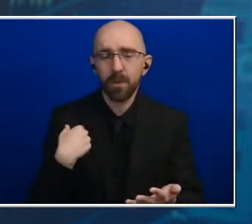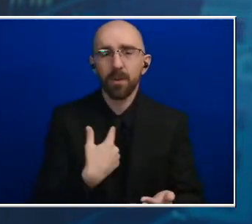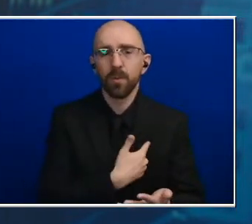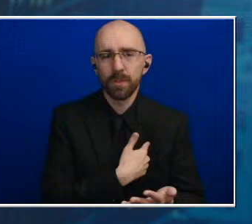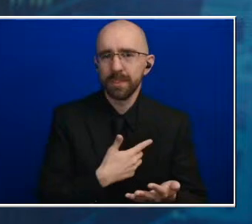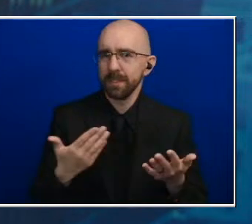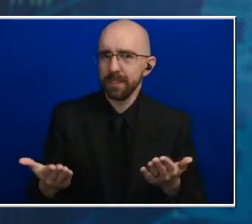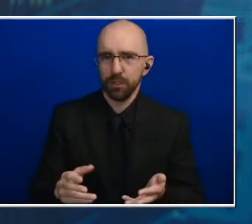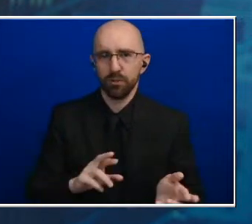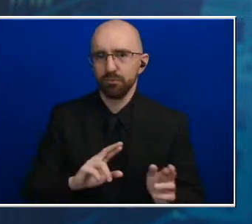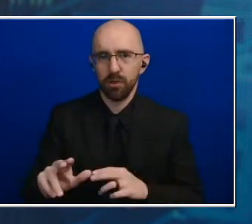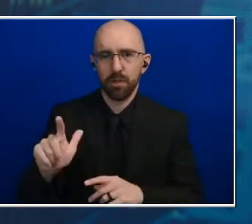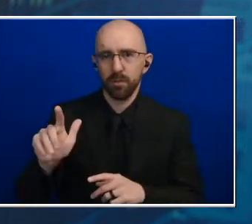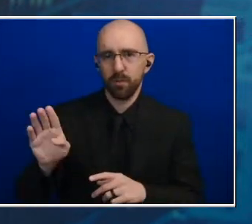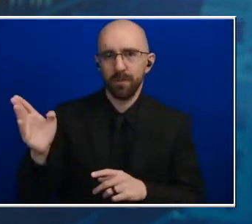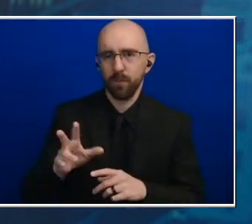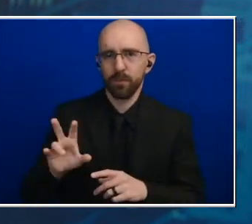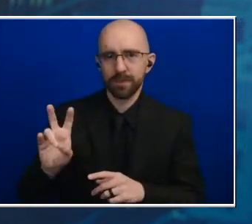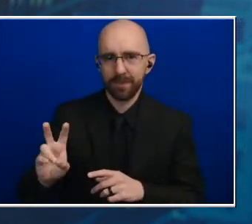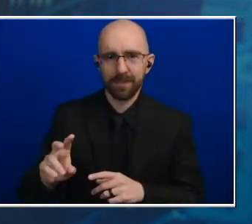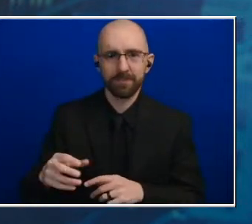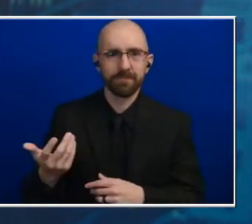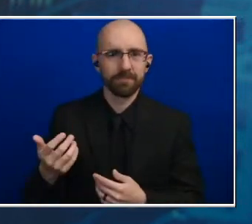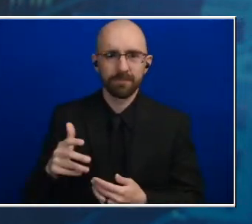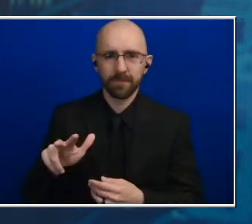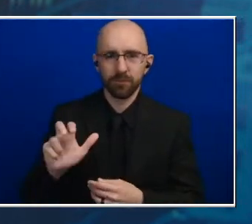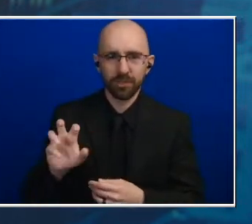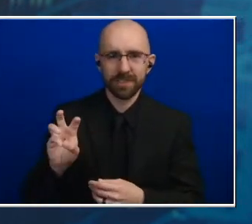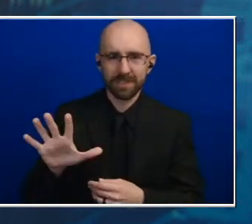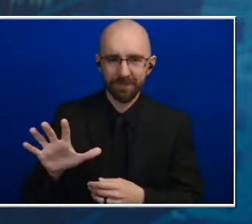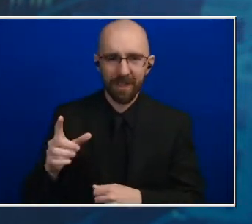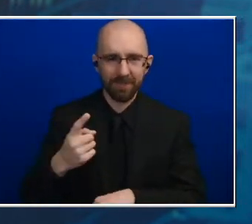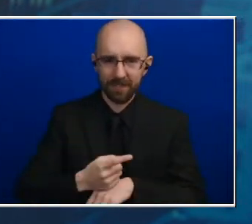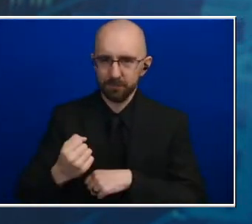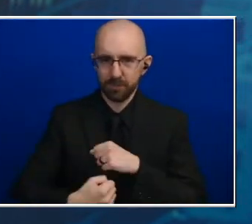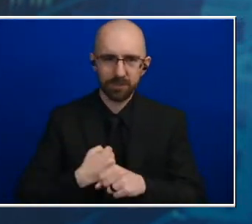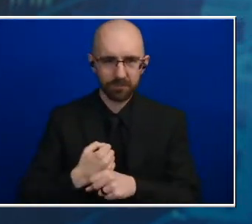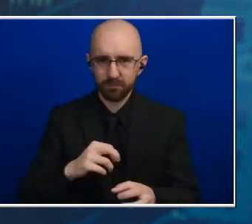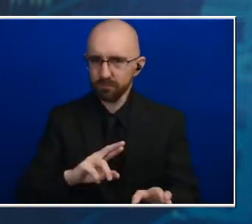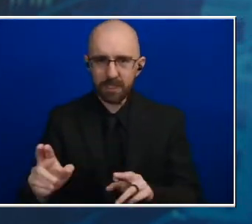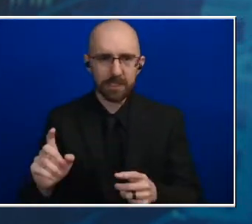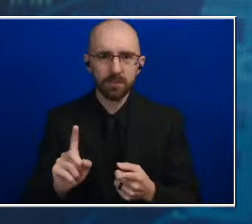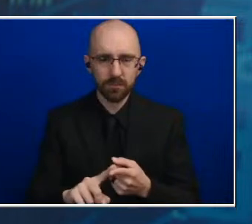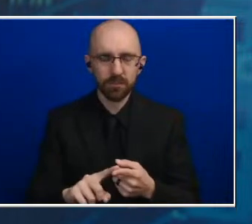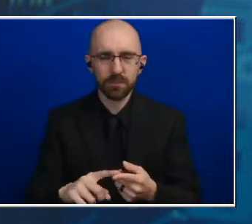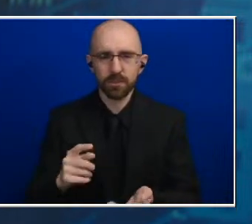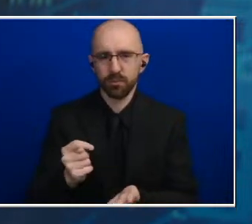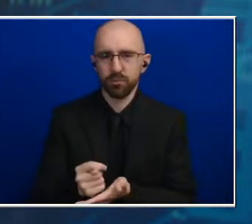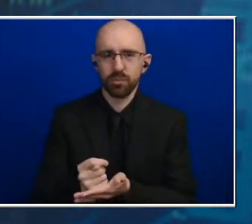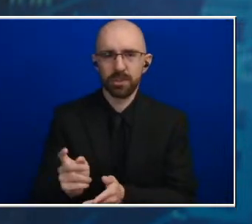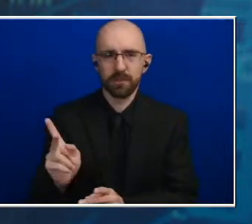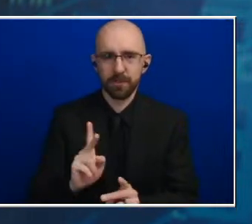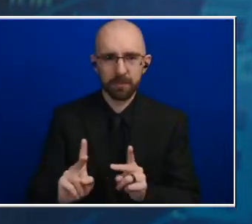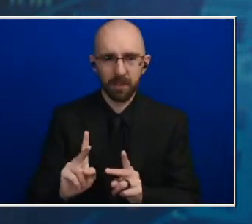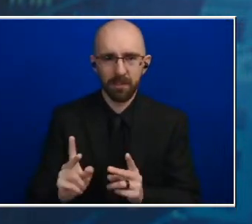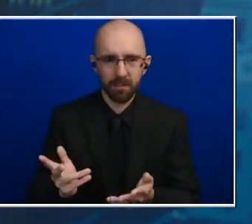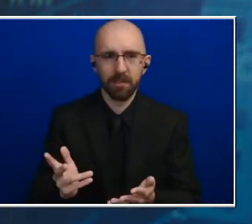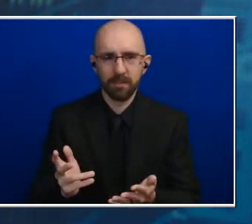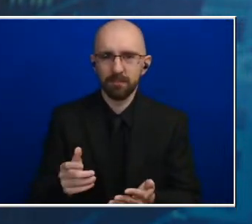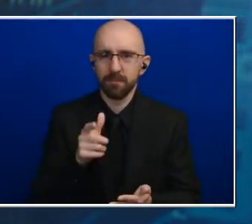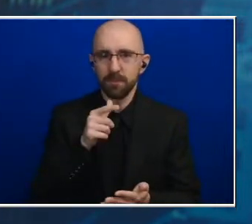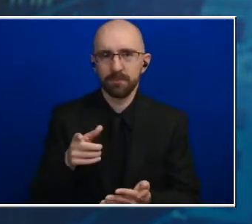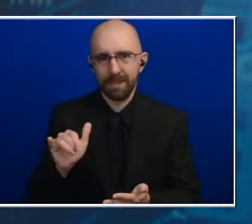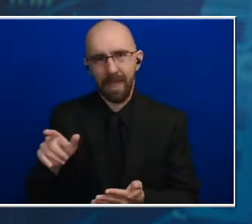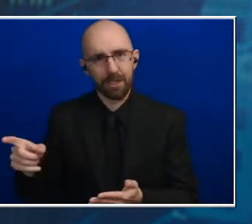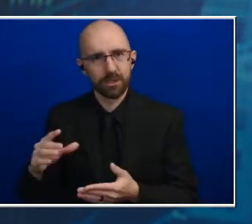hours a day, 7 days a week, 365 days a year, ready to treat folks who have been involved in, as Robin said, the worst day of